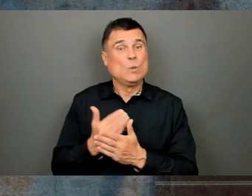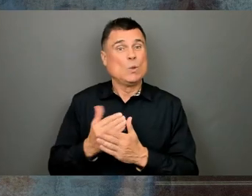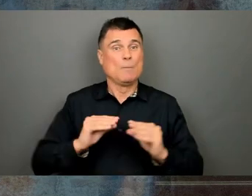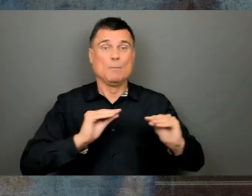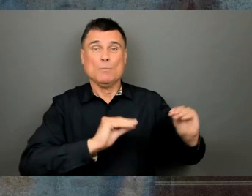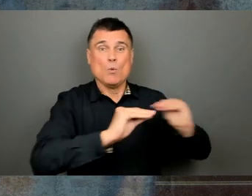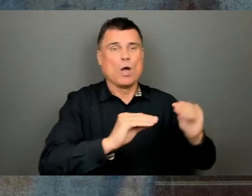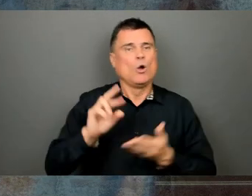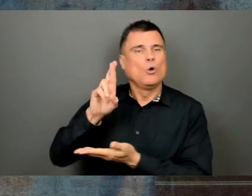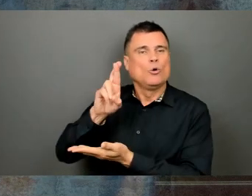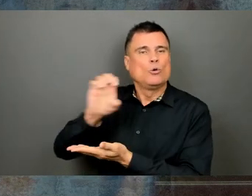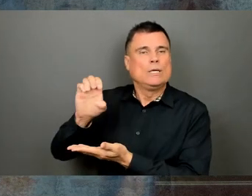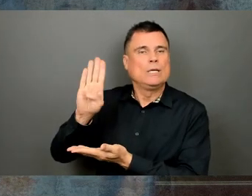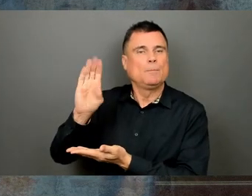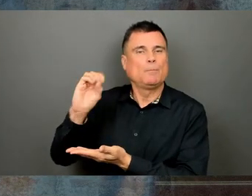Reebok.